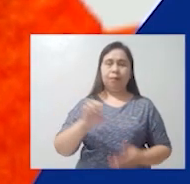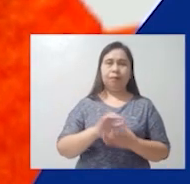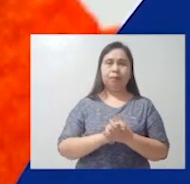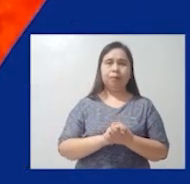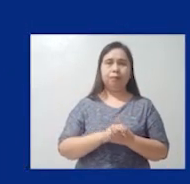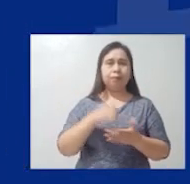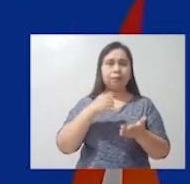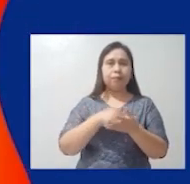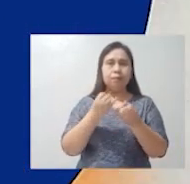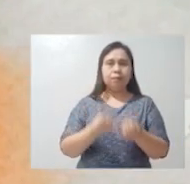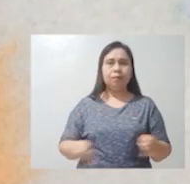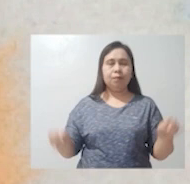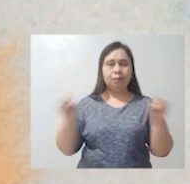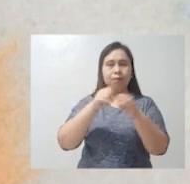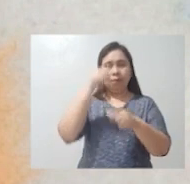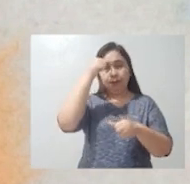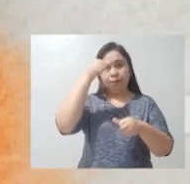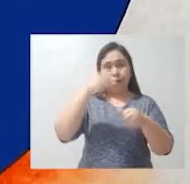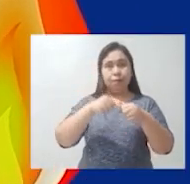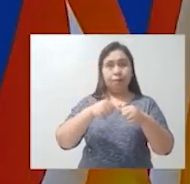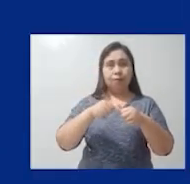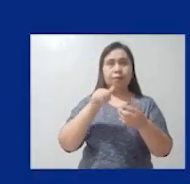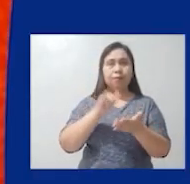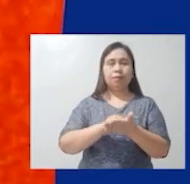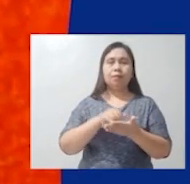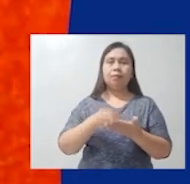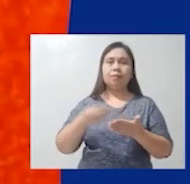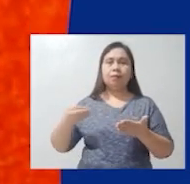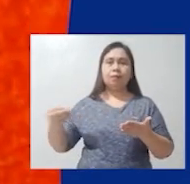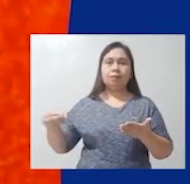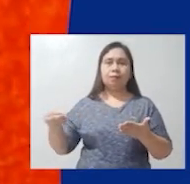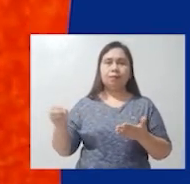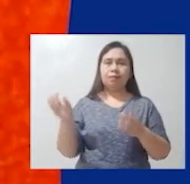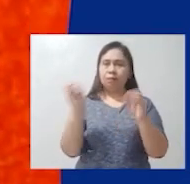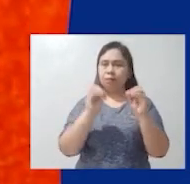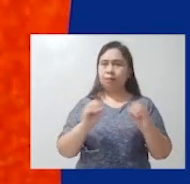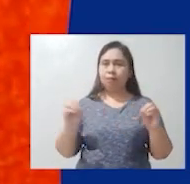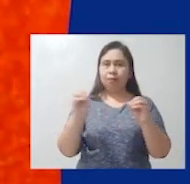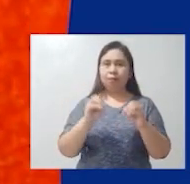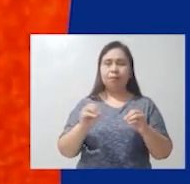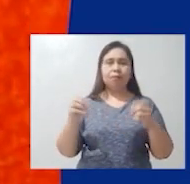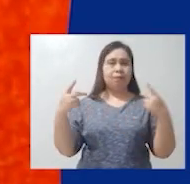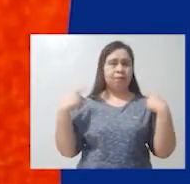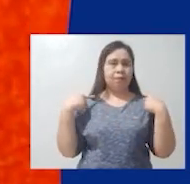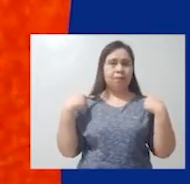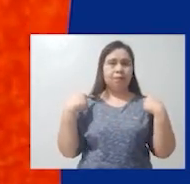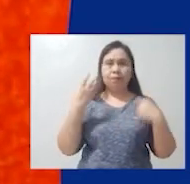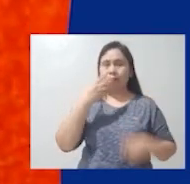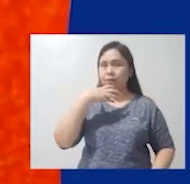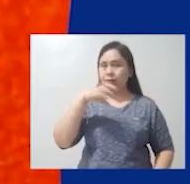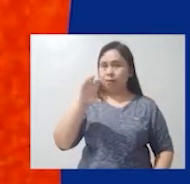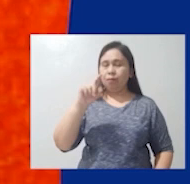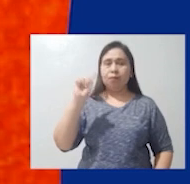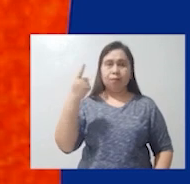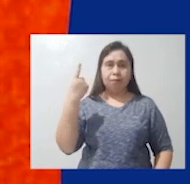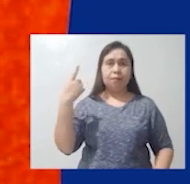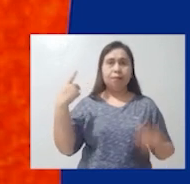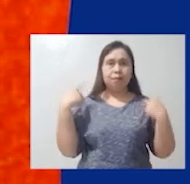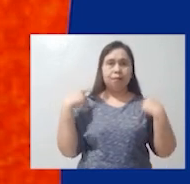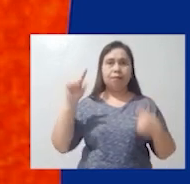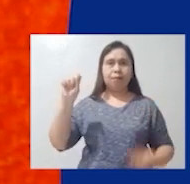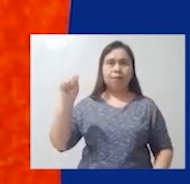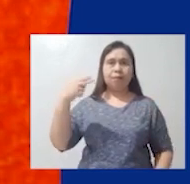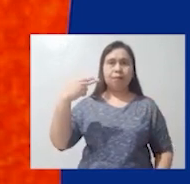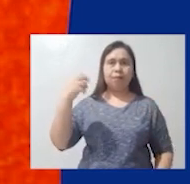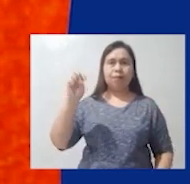It is important to remember that objects do not contain heat. It contains thermal energy.